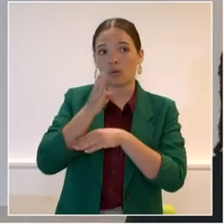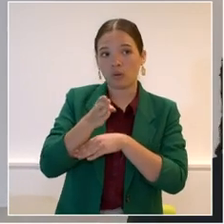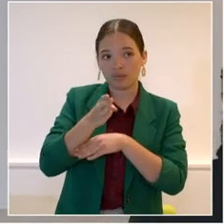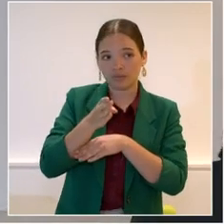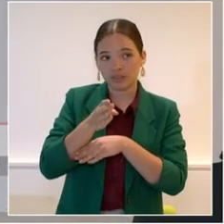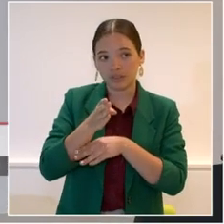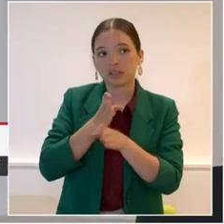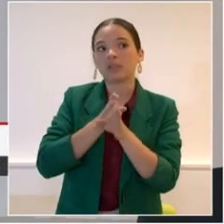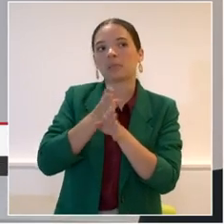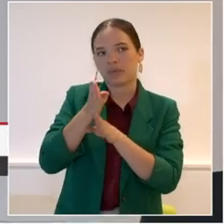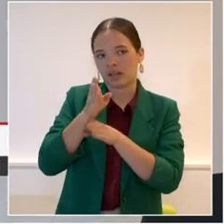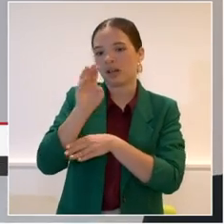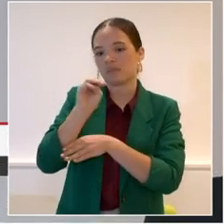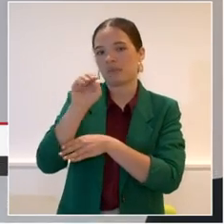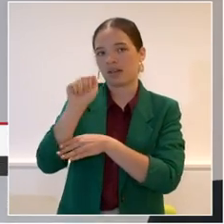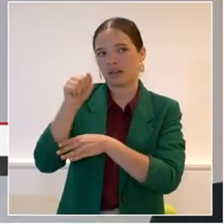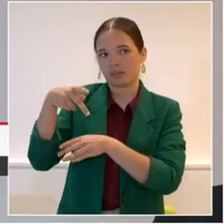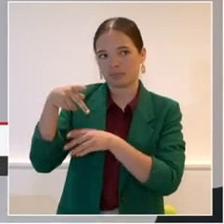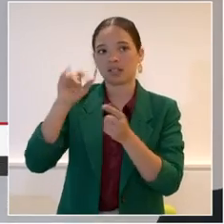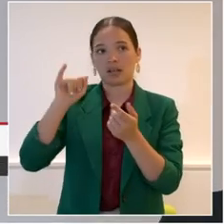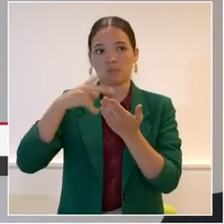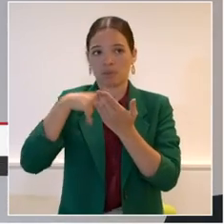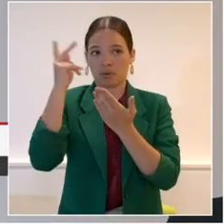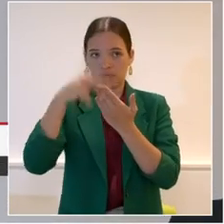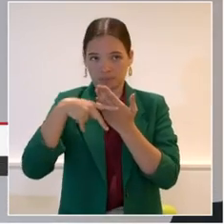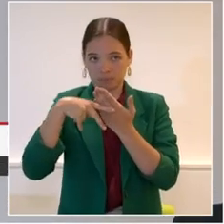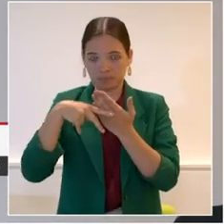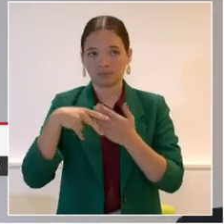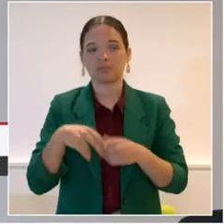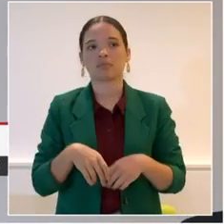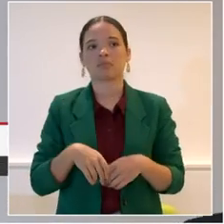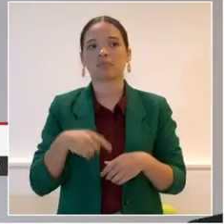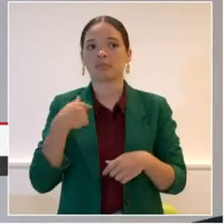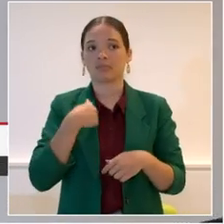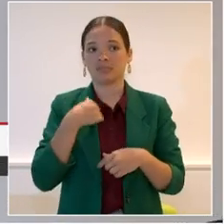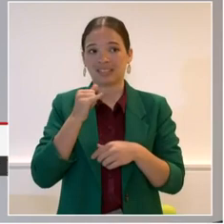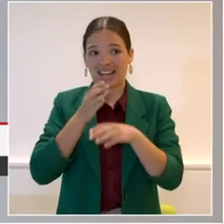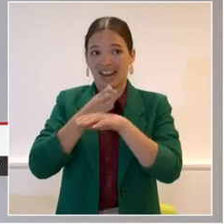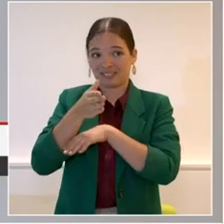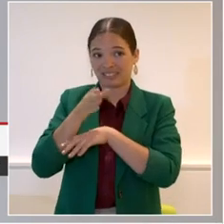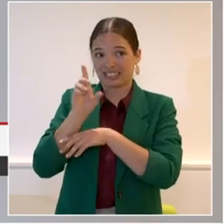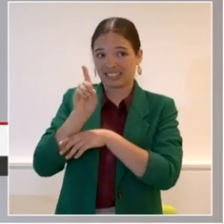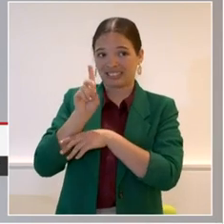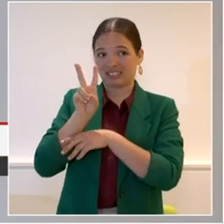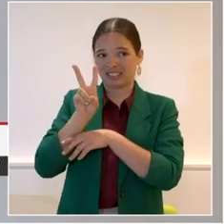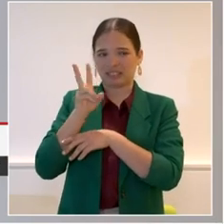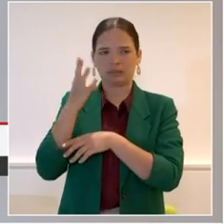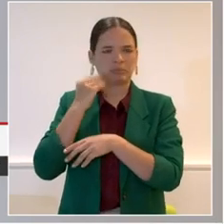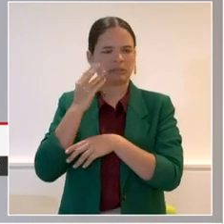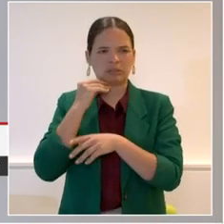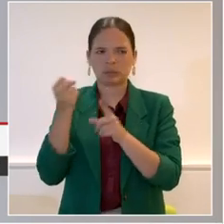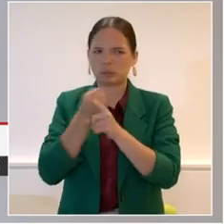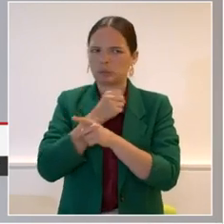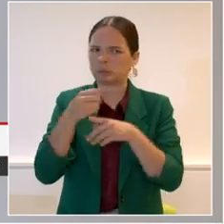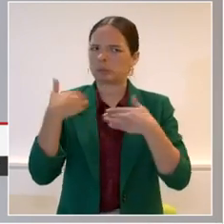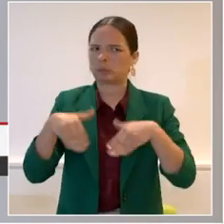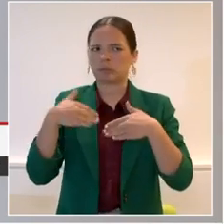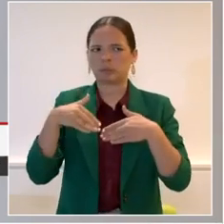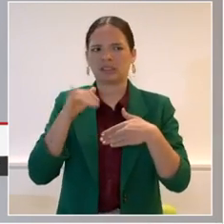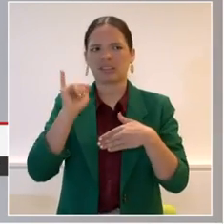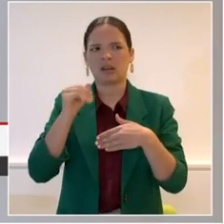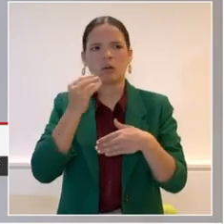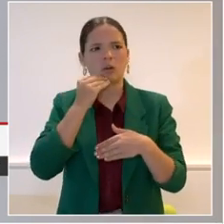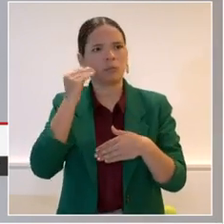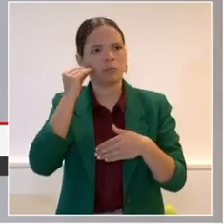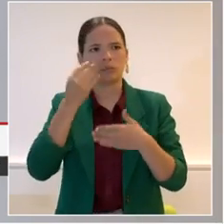a housing crisis after experiencing domestic violence in a previous relationship. After deciding to end that